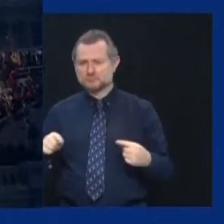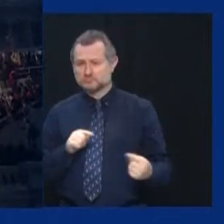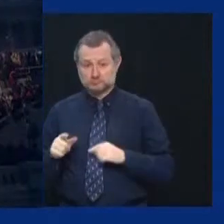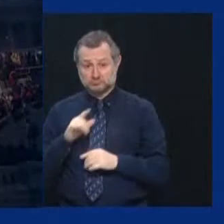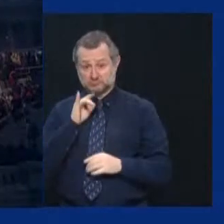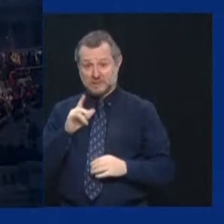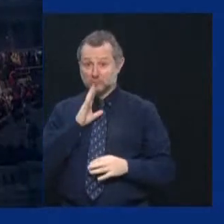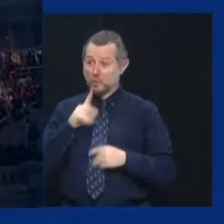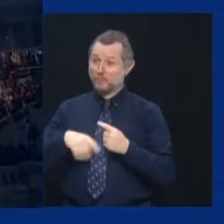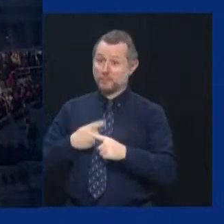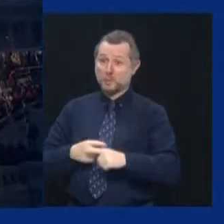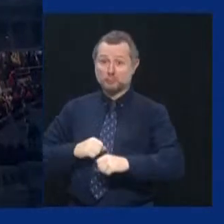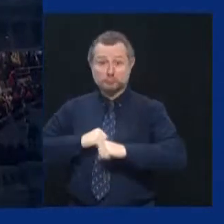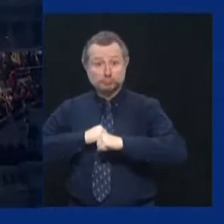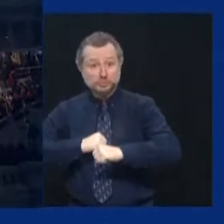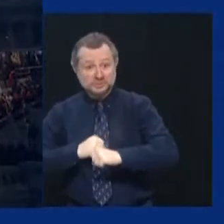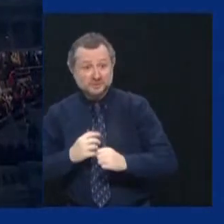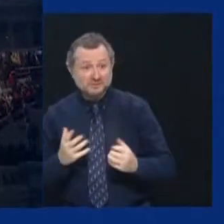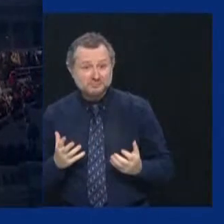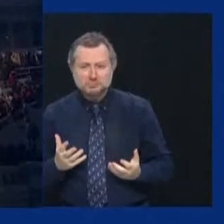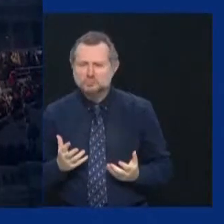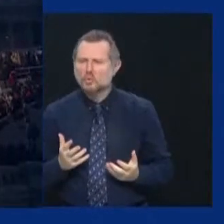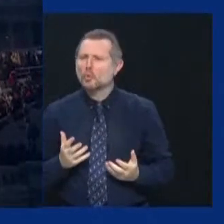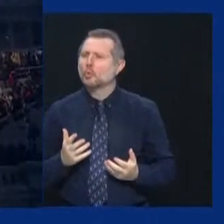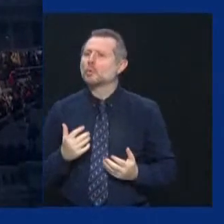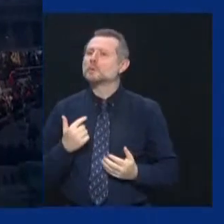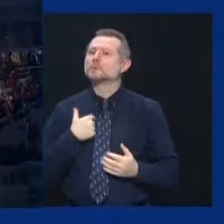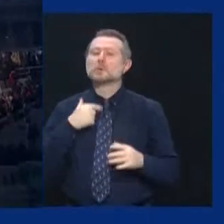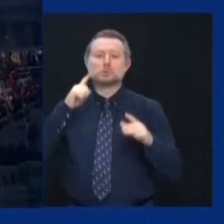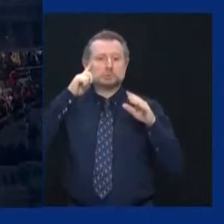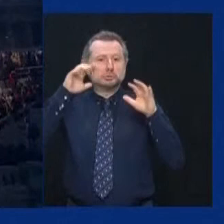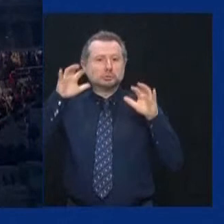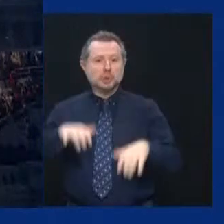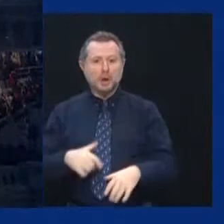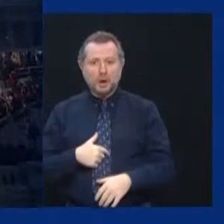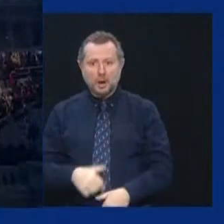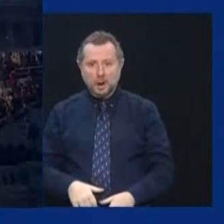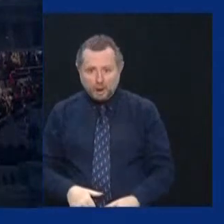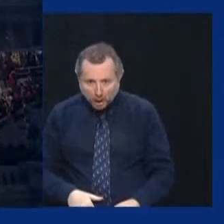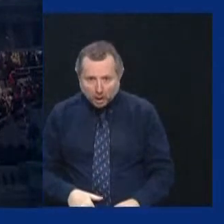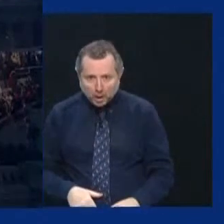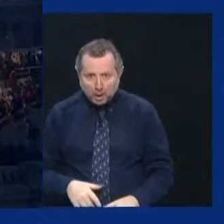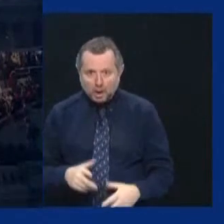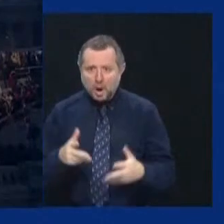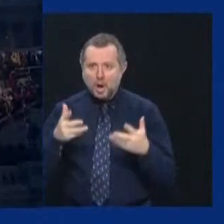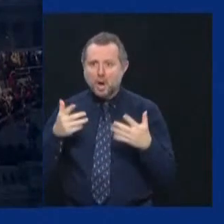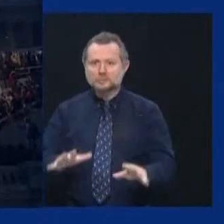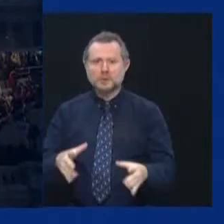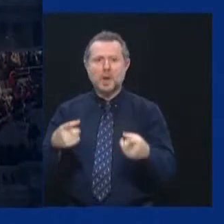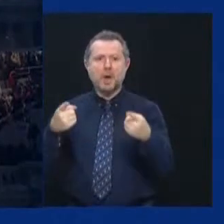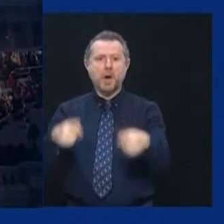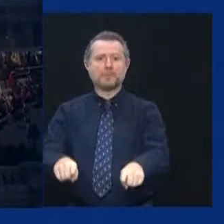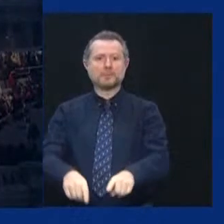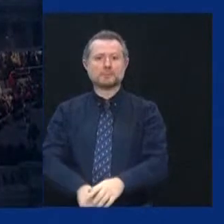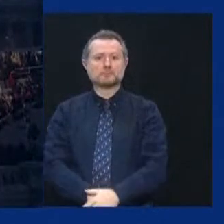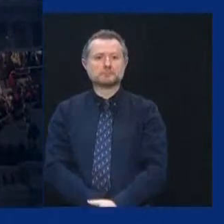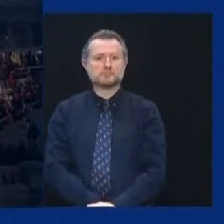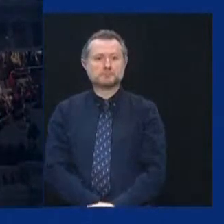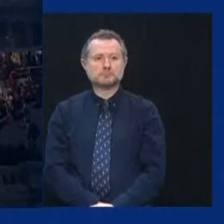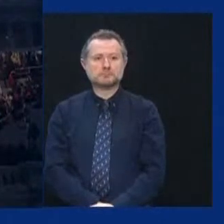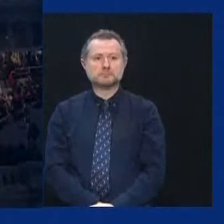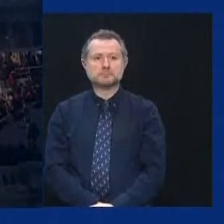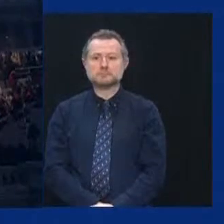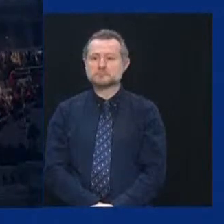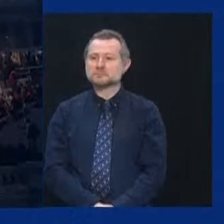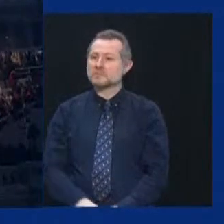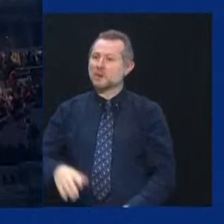view, I'm shocked at what they allowed to happen. I remember